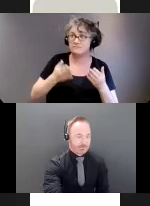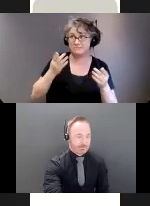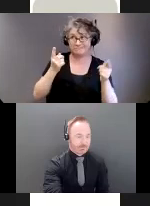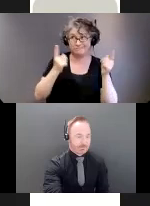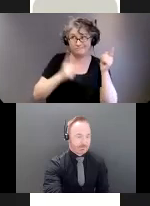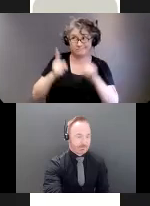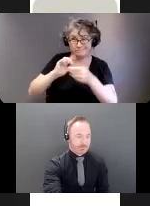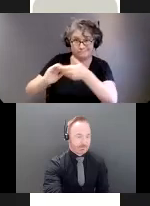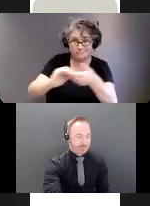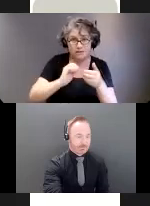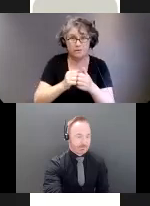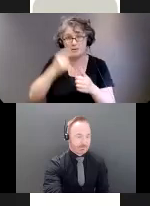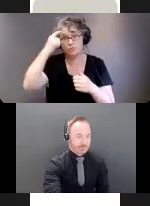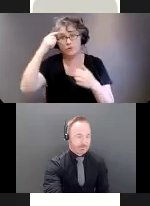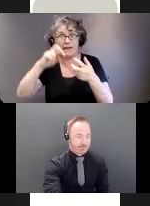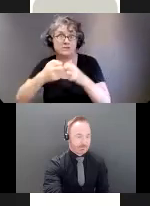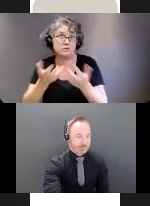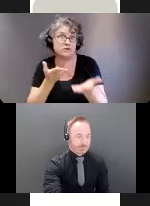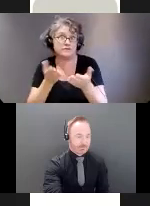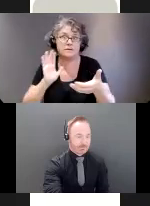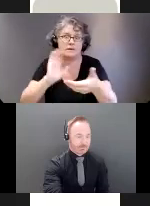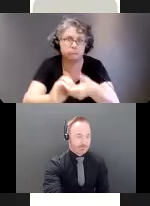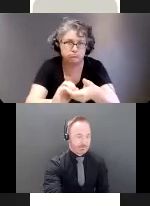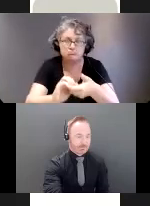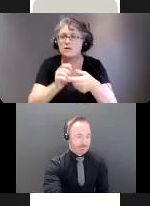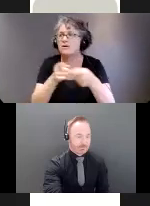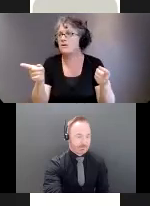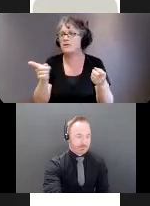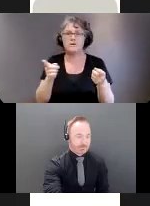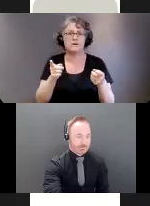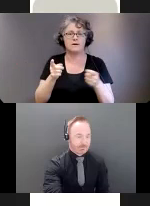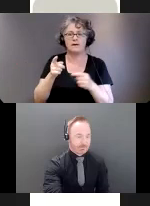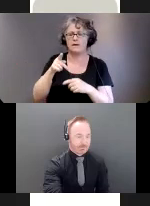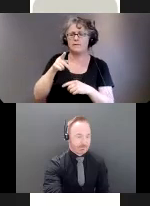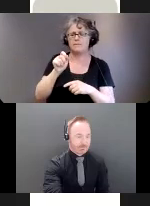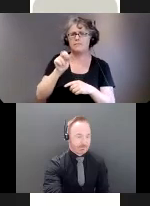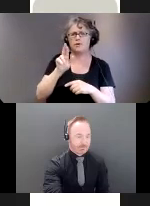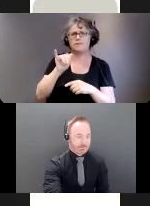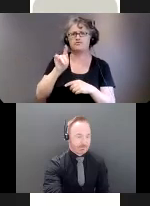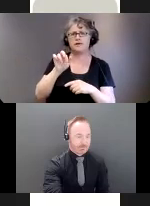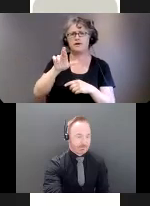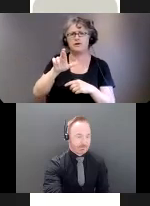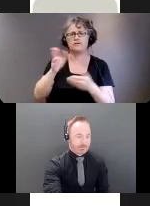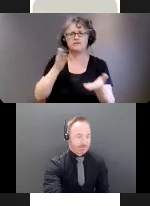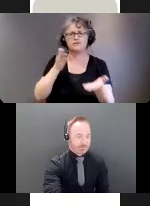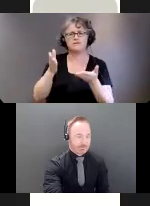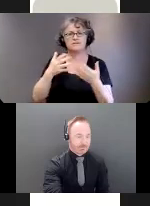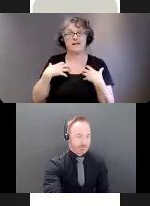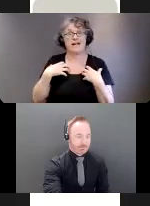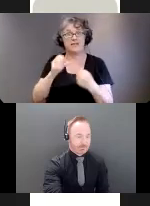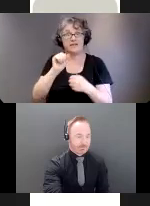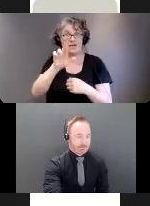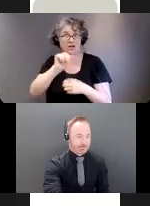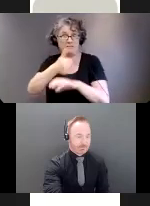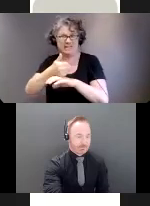with brain injury services, for example, and perpetrator services that are healthcare based, that